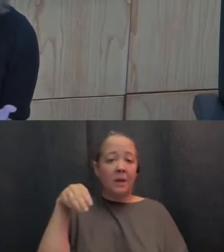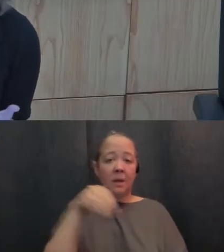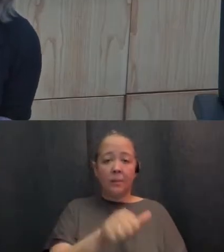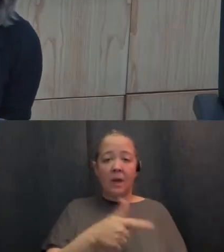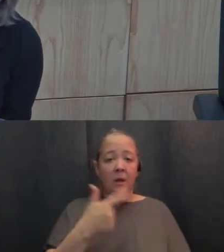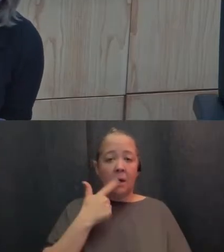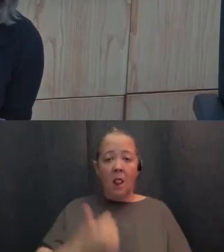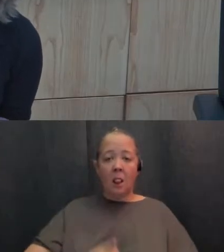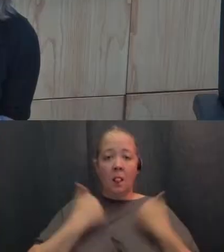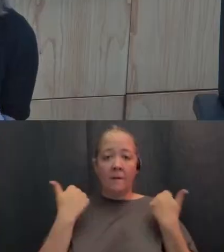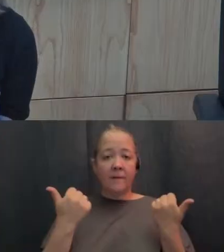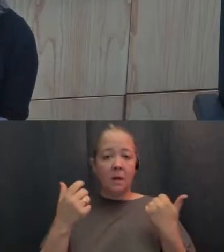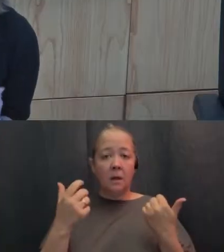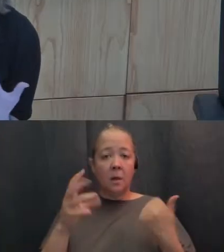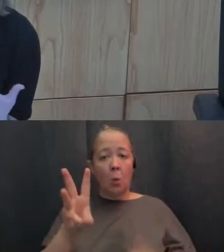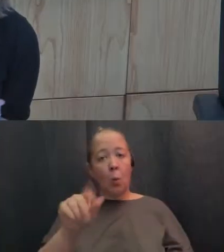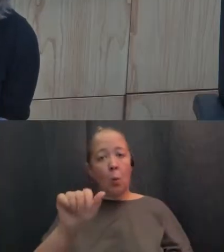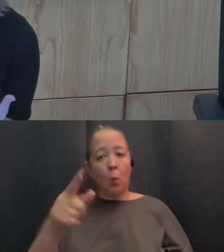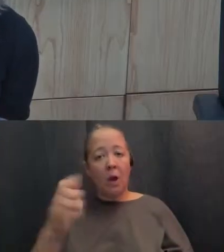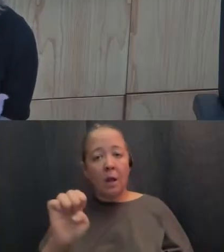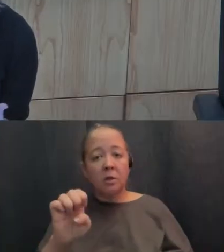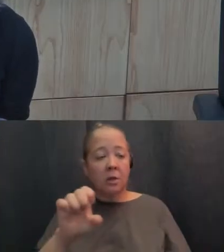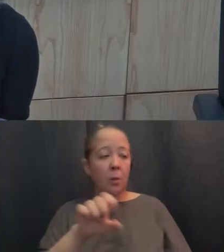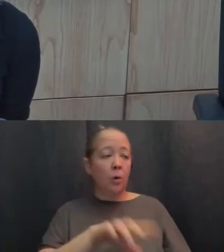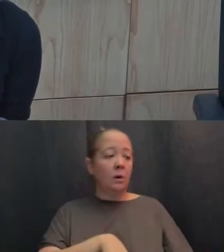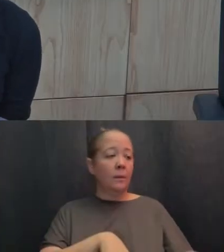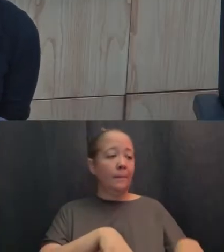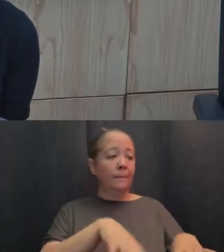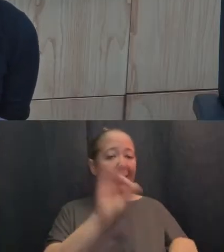were picking up your trash, fixing the roads, I